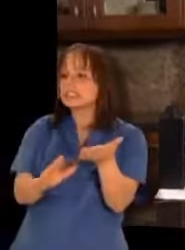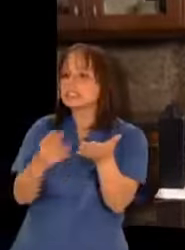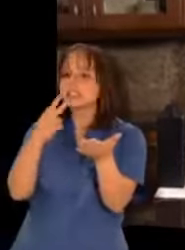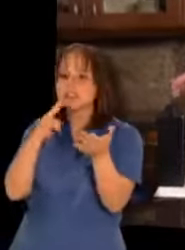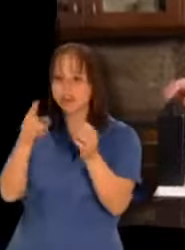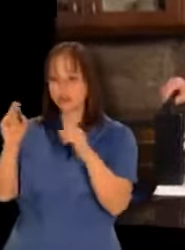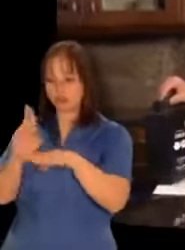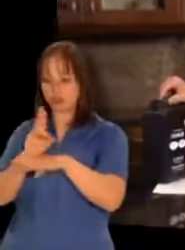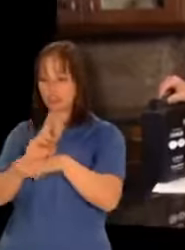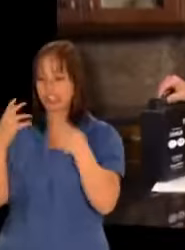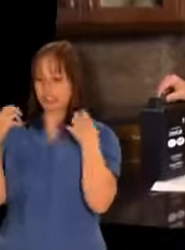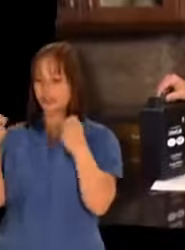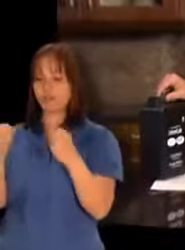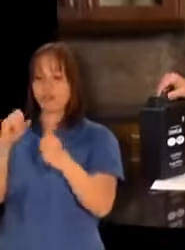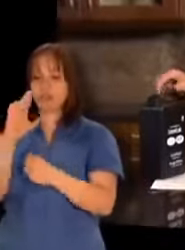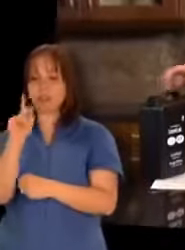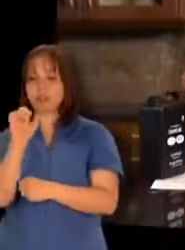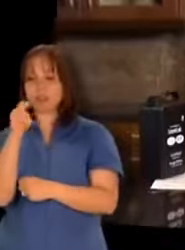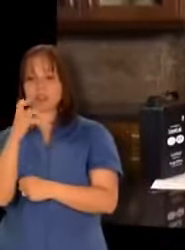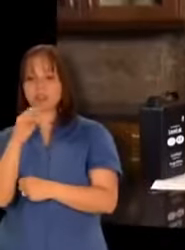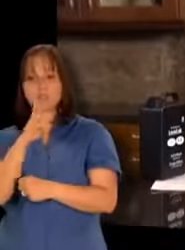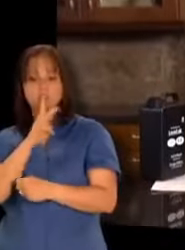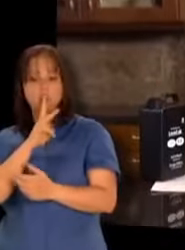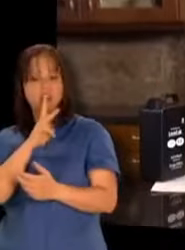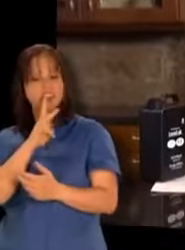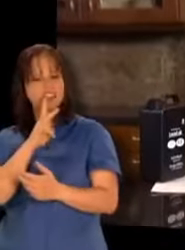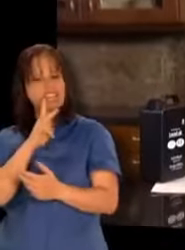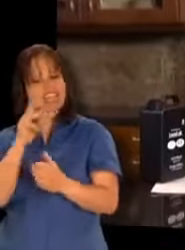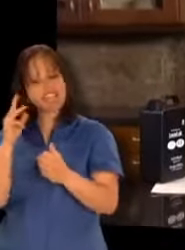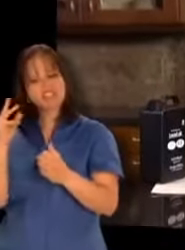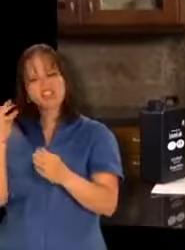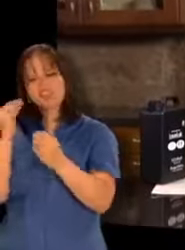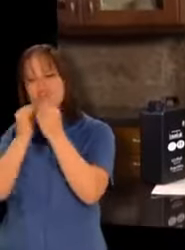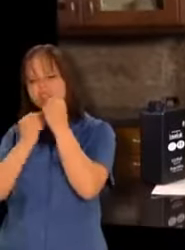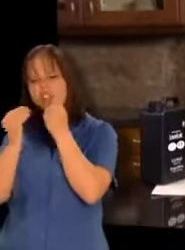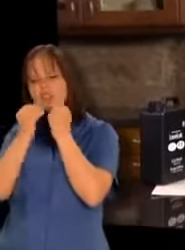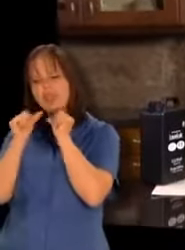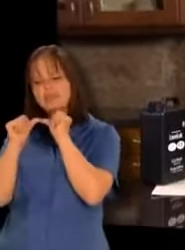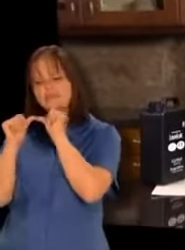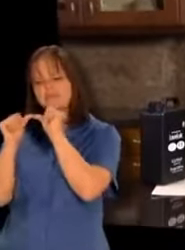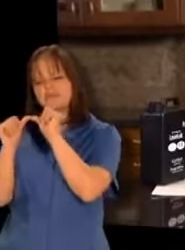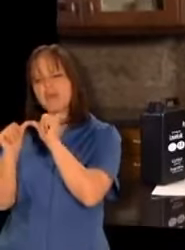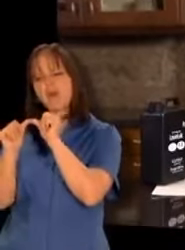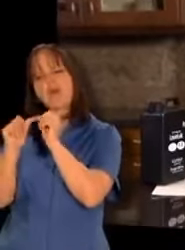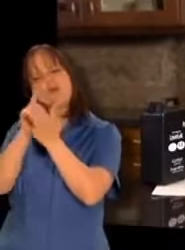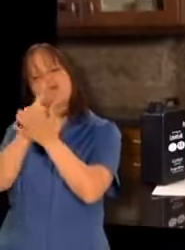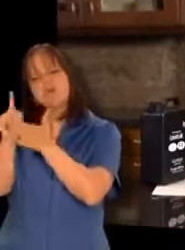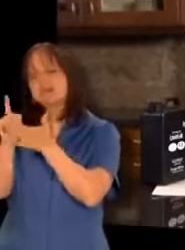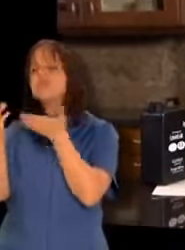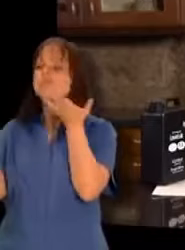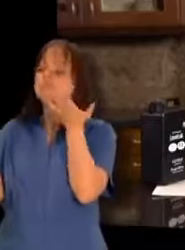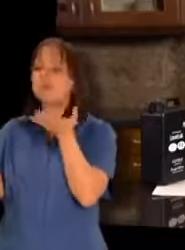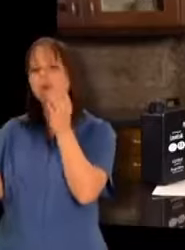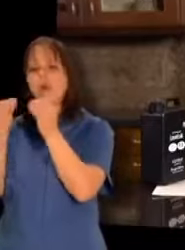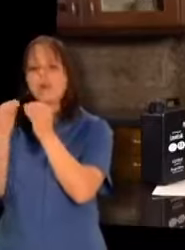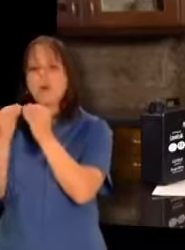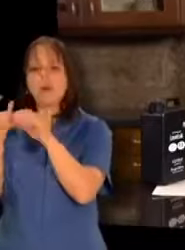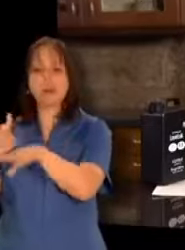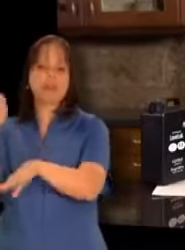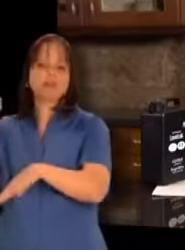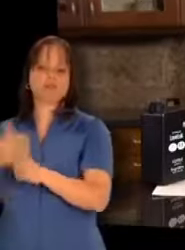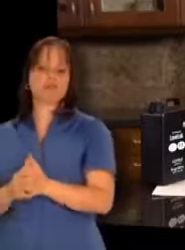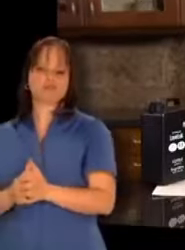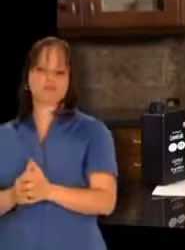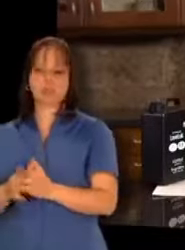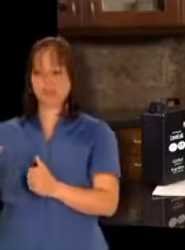this Kangen water, the strong Kangen water, your produce will last a week or so longer. So one of the other benefits